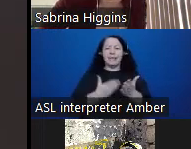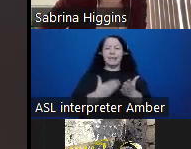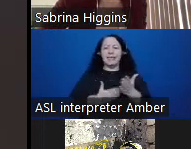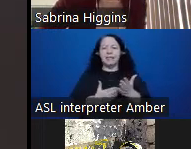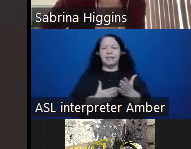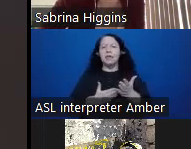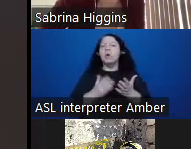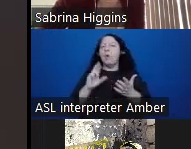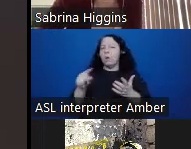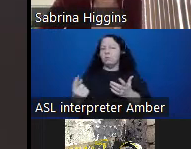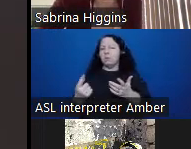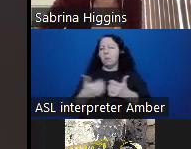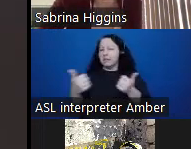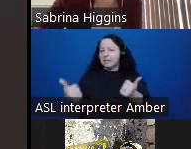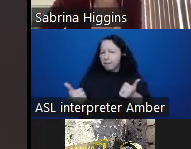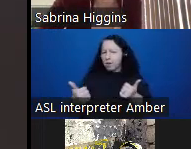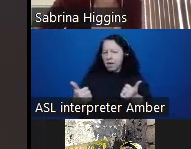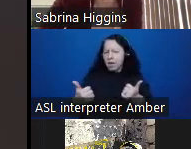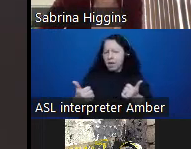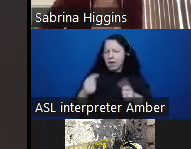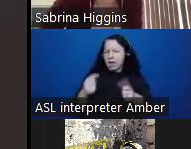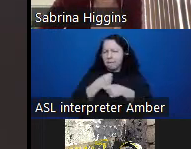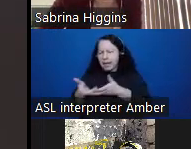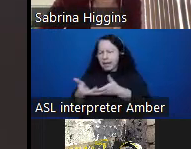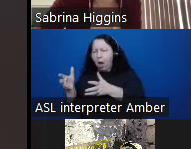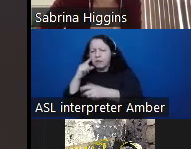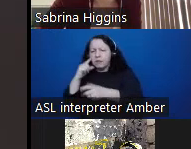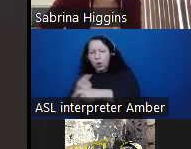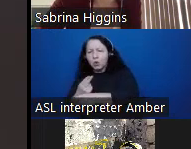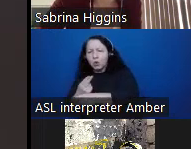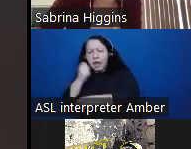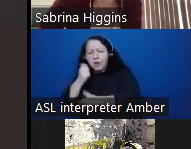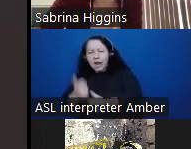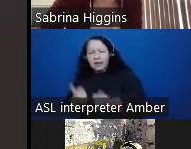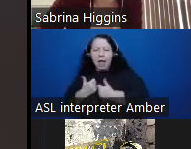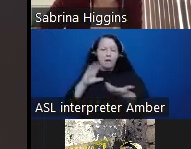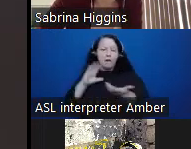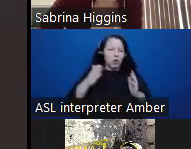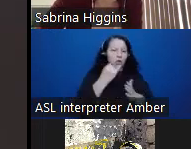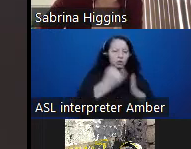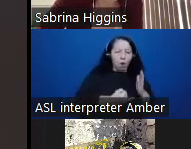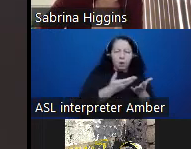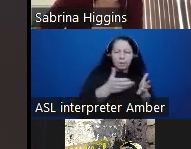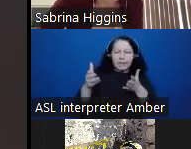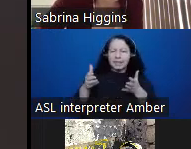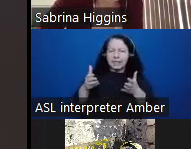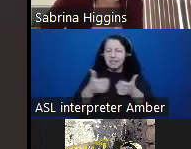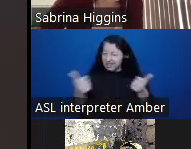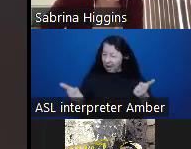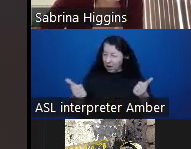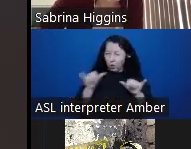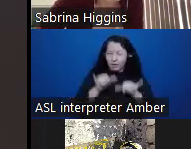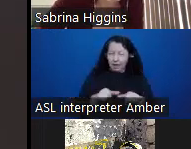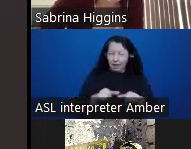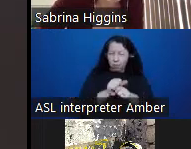That's a really good question. The idea of specialization is really, there aren't any clear-cut answers that I've been able to come